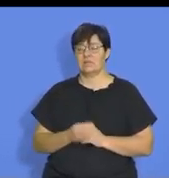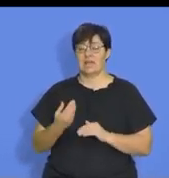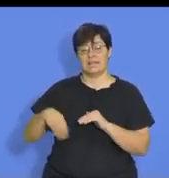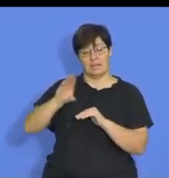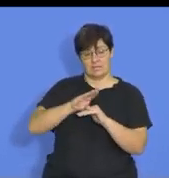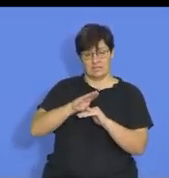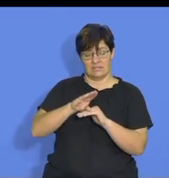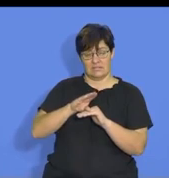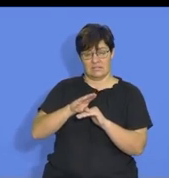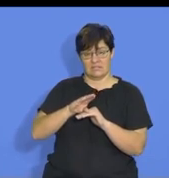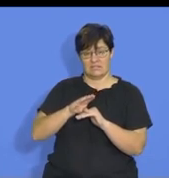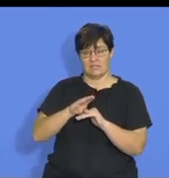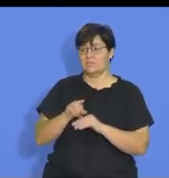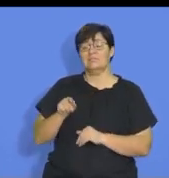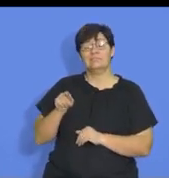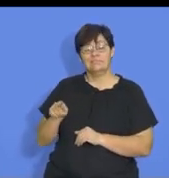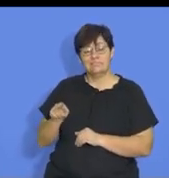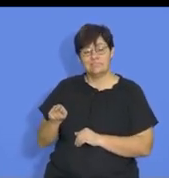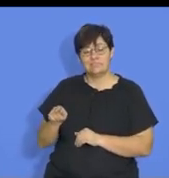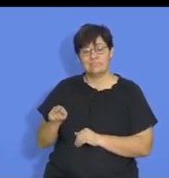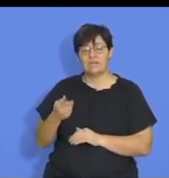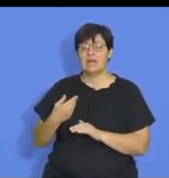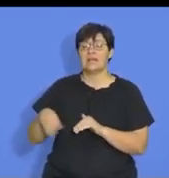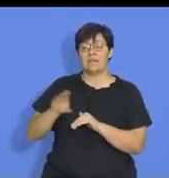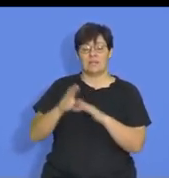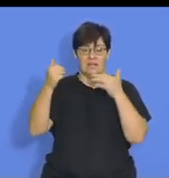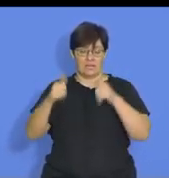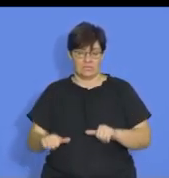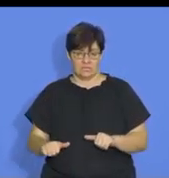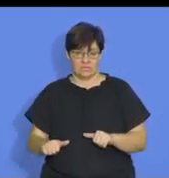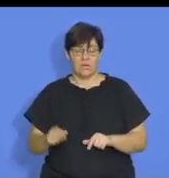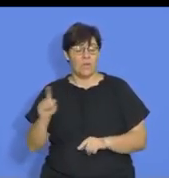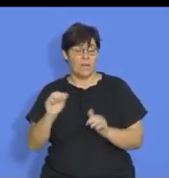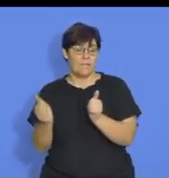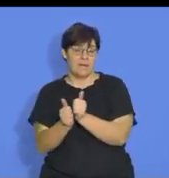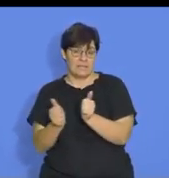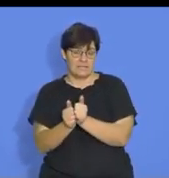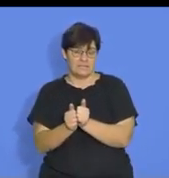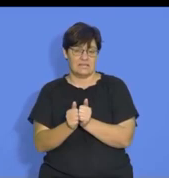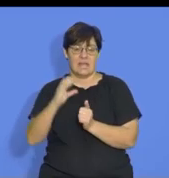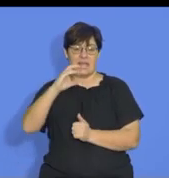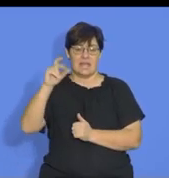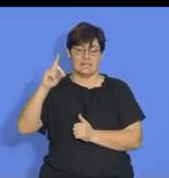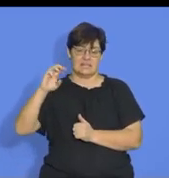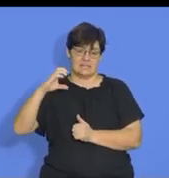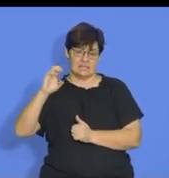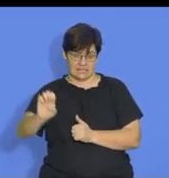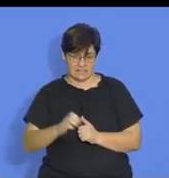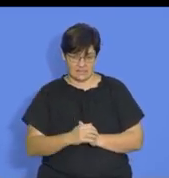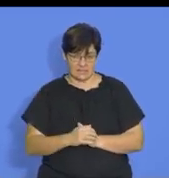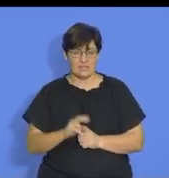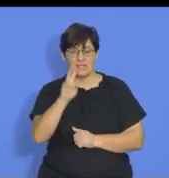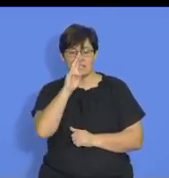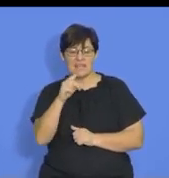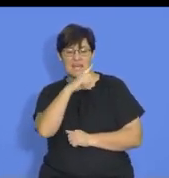be capital, but this time it's the capital account for partner Candace. So can you